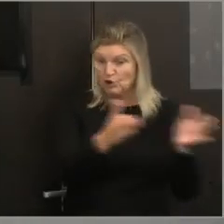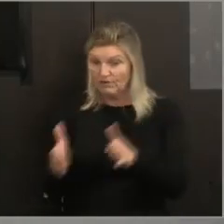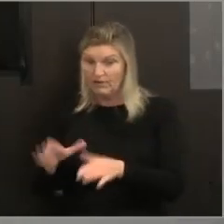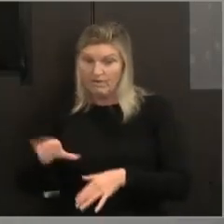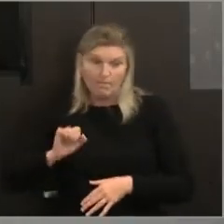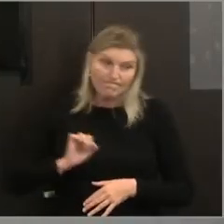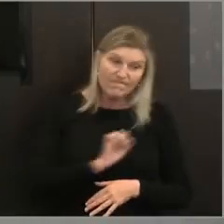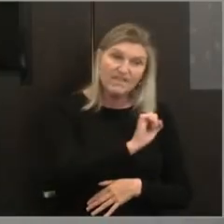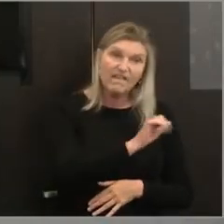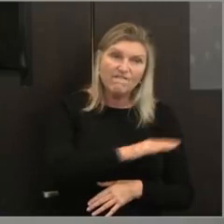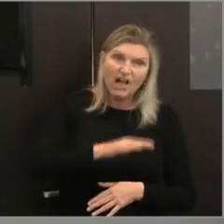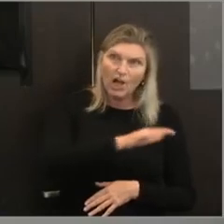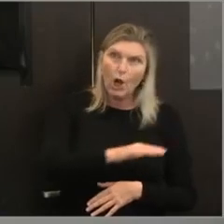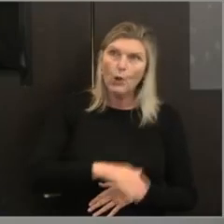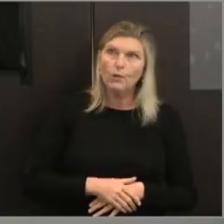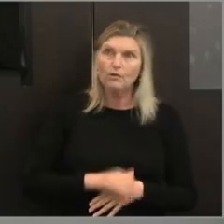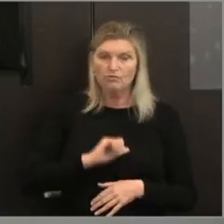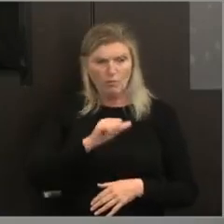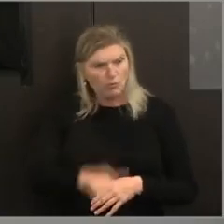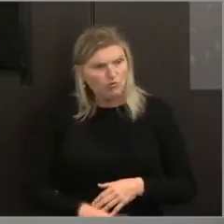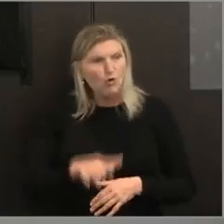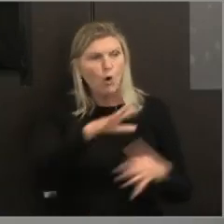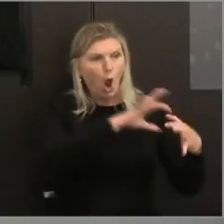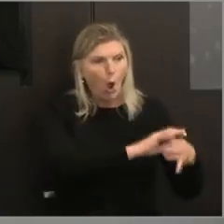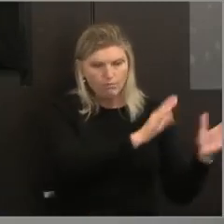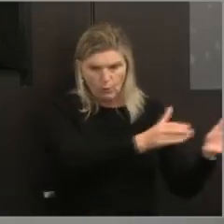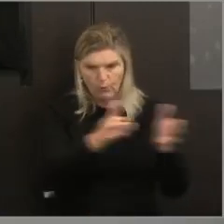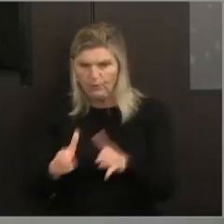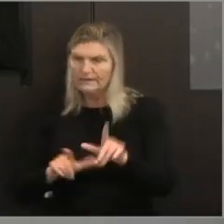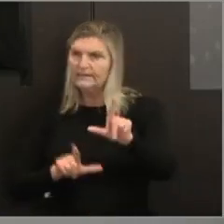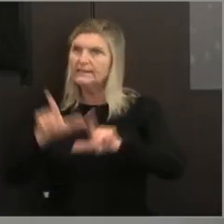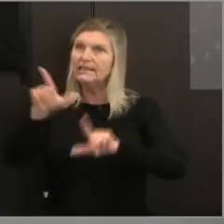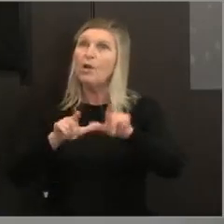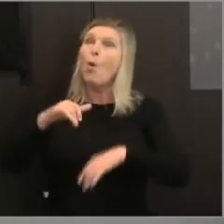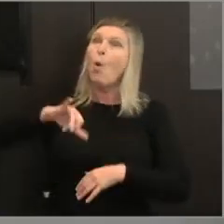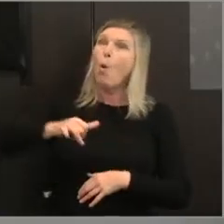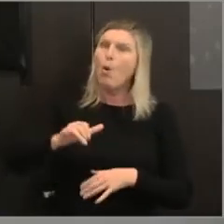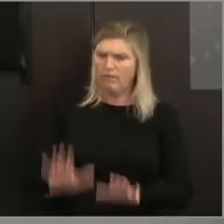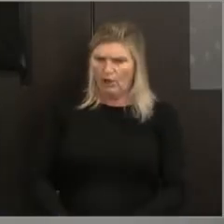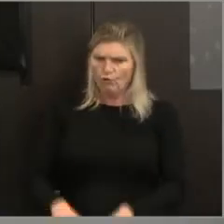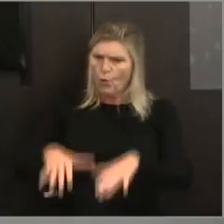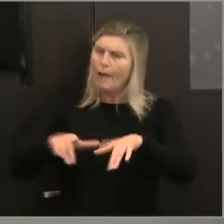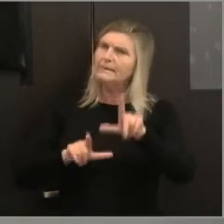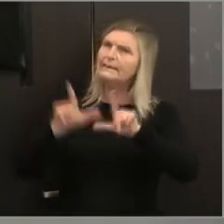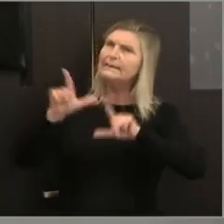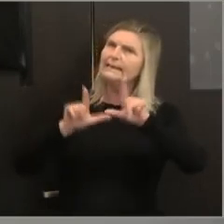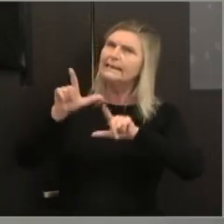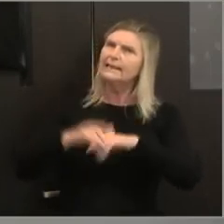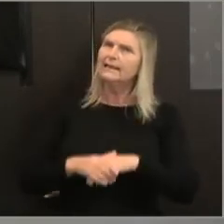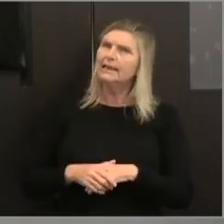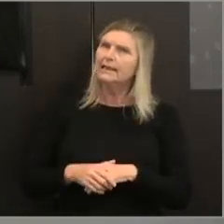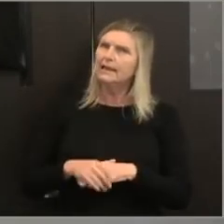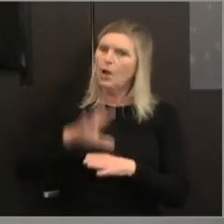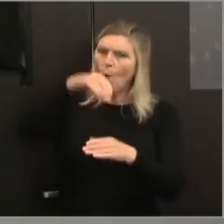their whānau, either shifted from their rural homelands into the cities, or they grew up in cities within